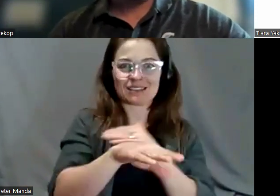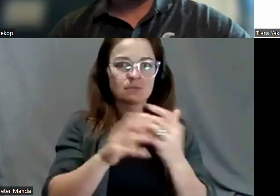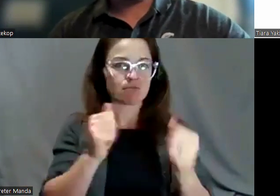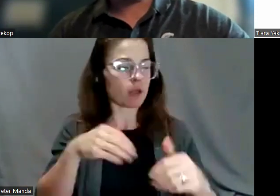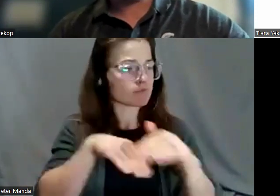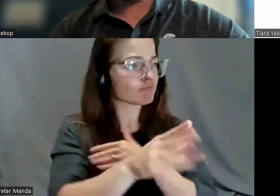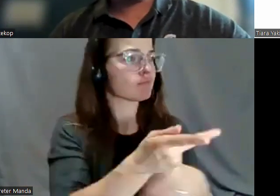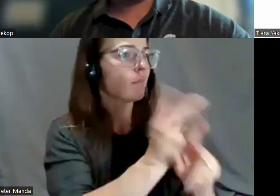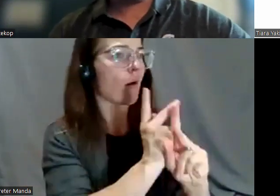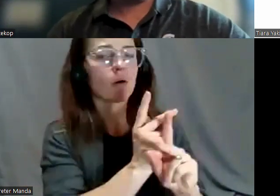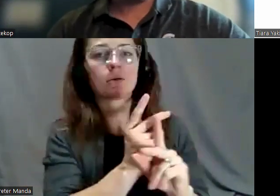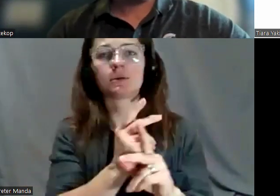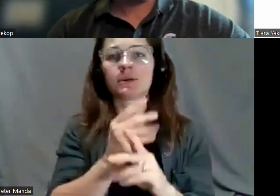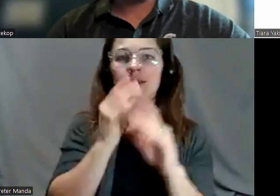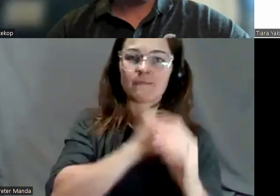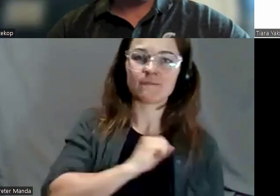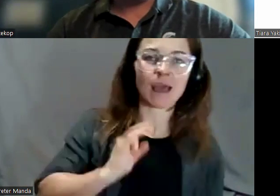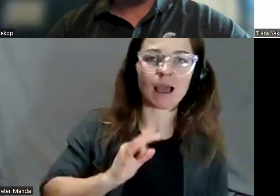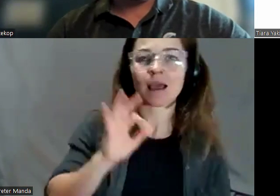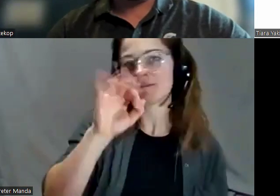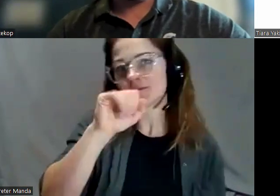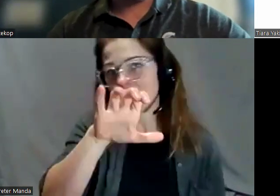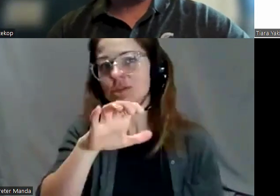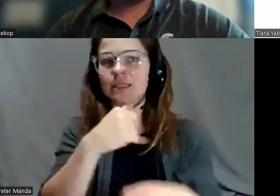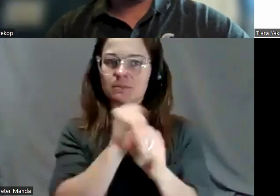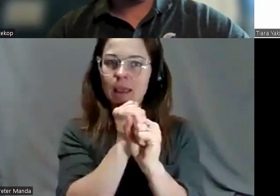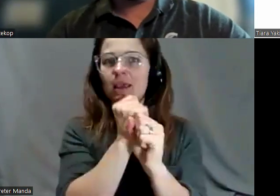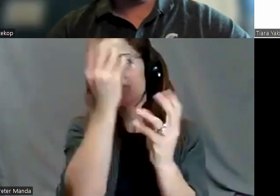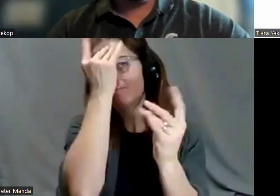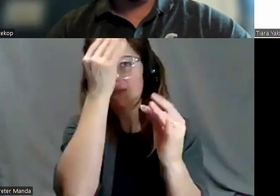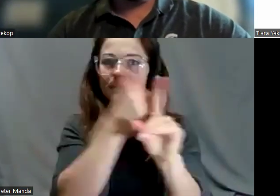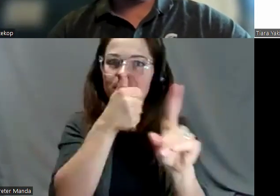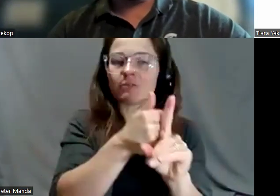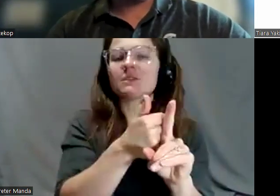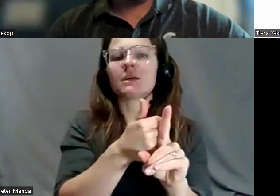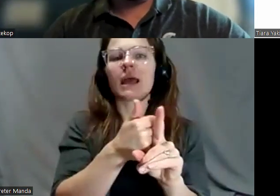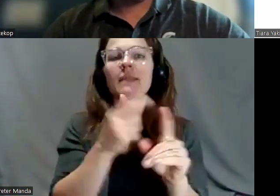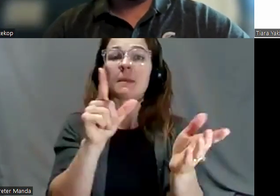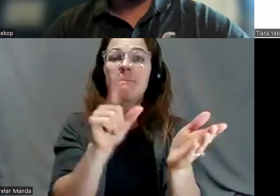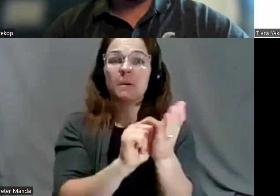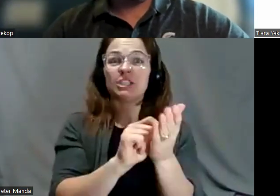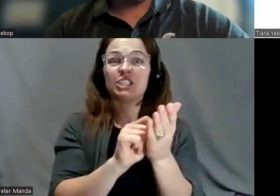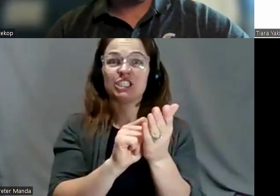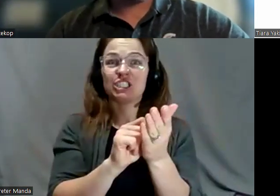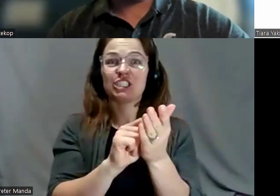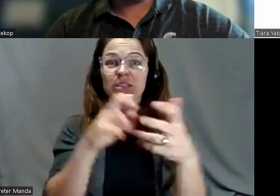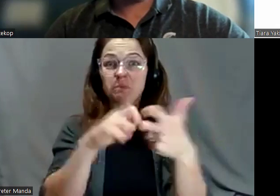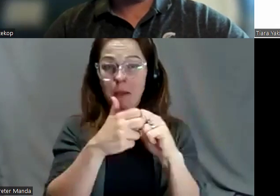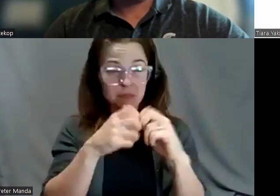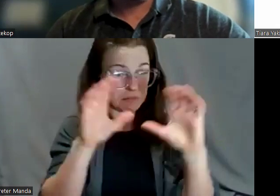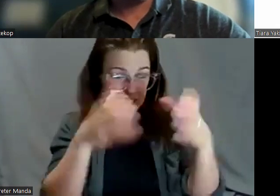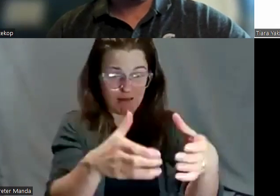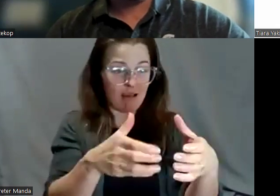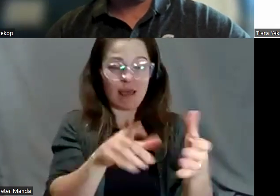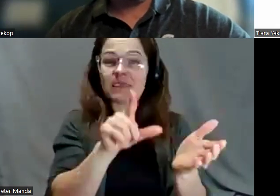creating content themselves, and we also deal with the entire publishing paradigm where those